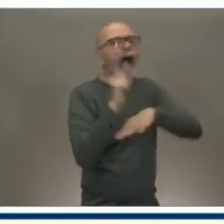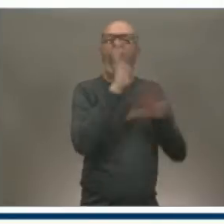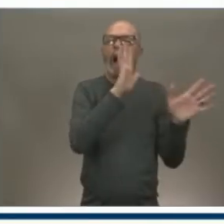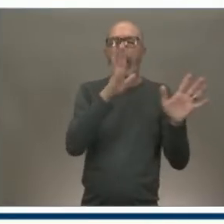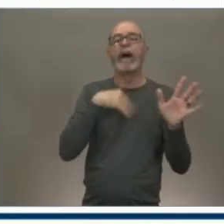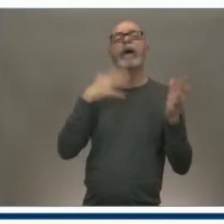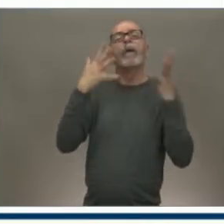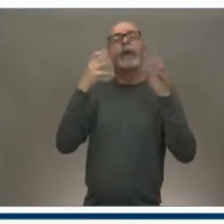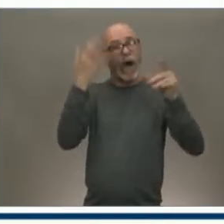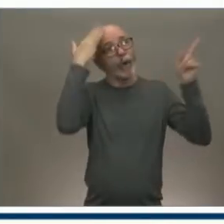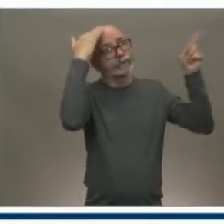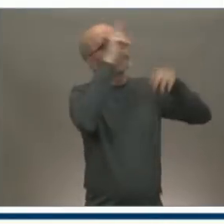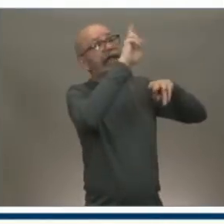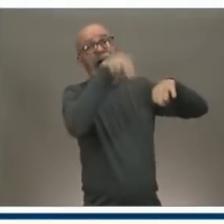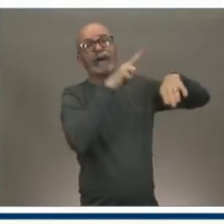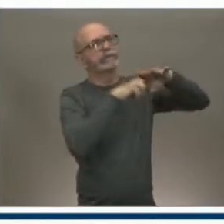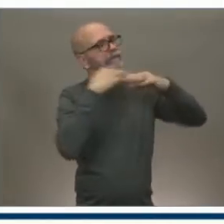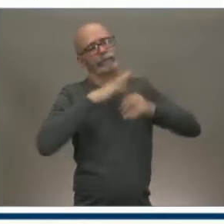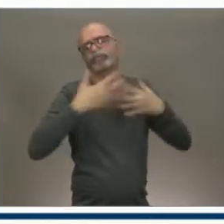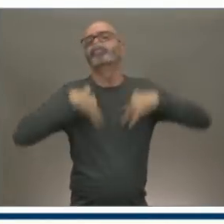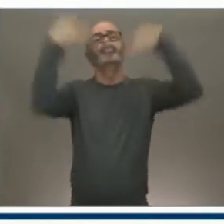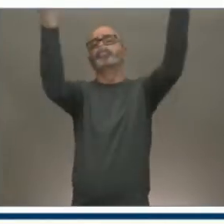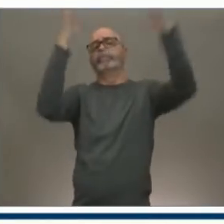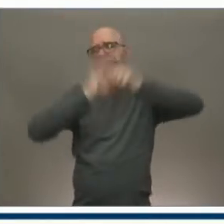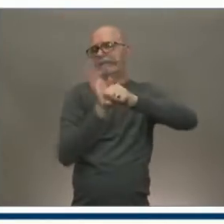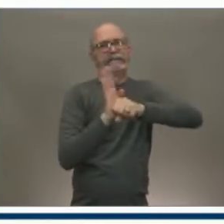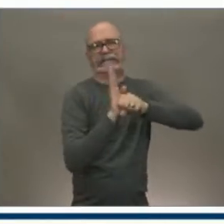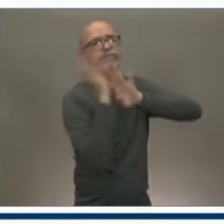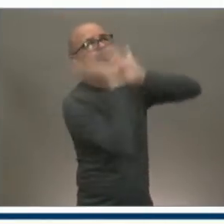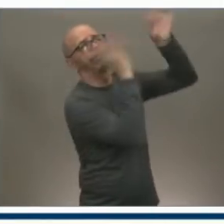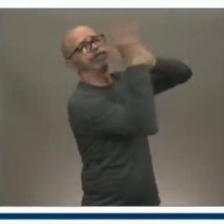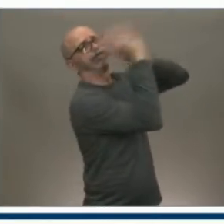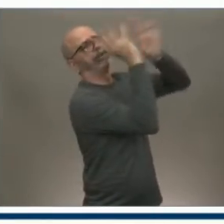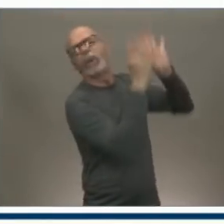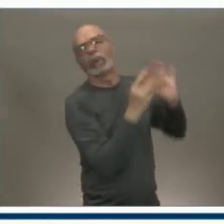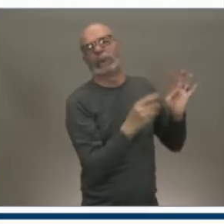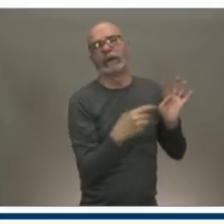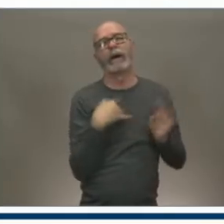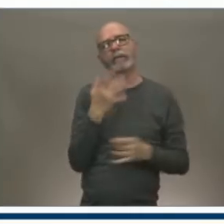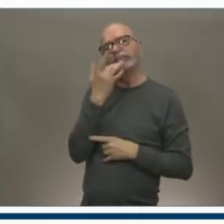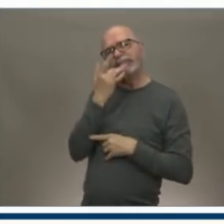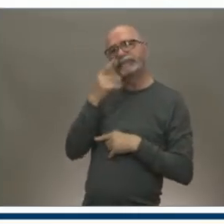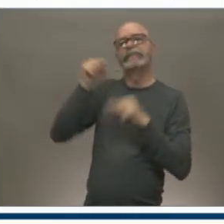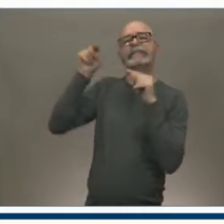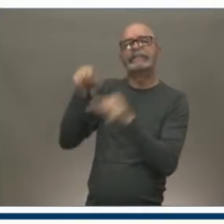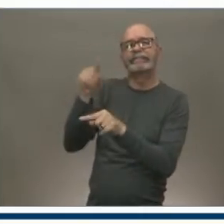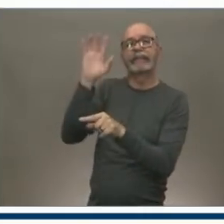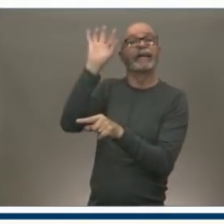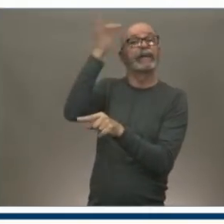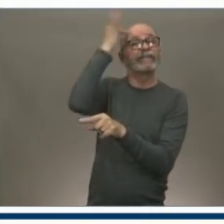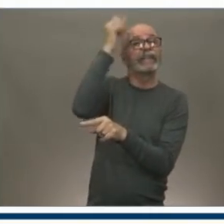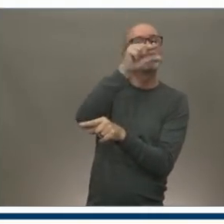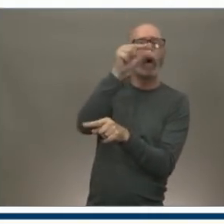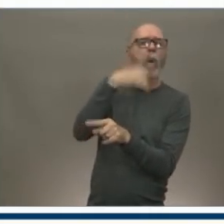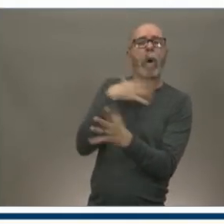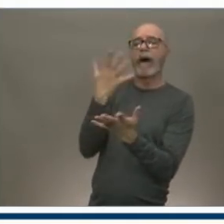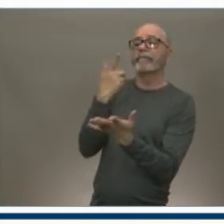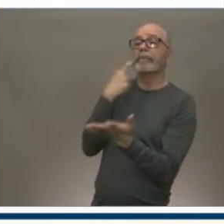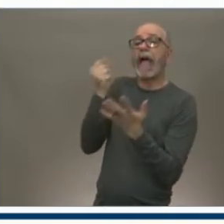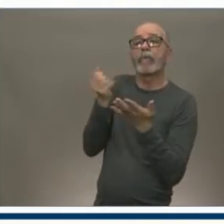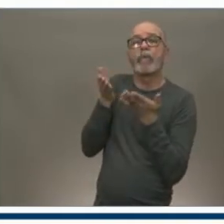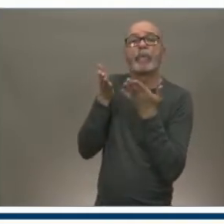significant pressure with dealing with all the demands, and the federal government's very interested in how other labs may be able to do some of this